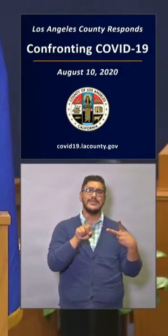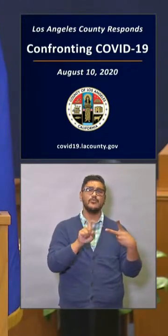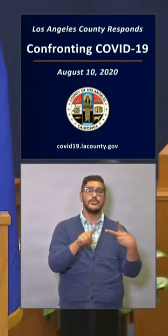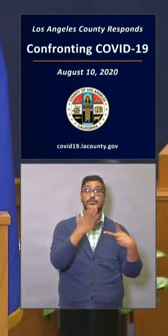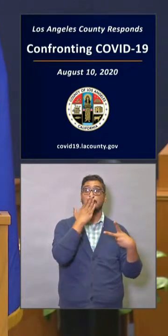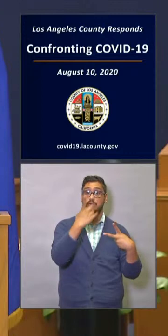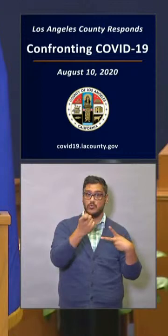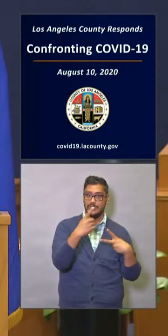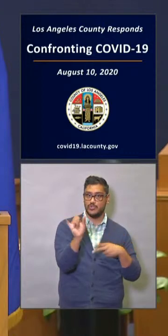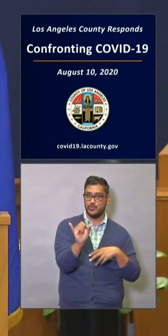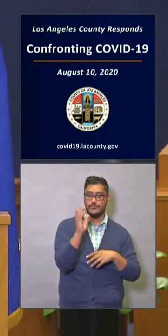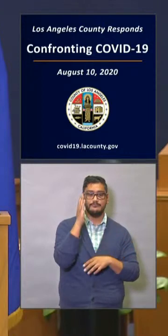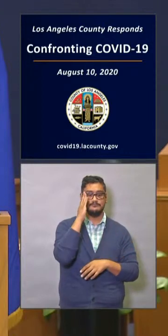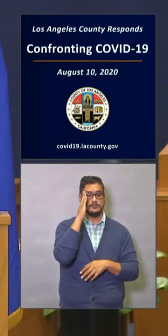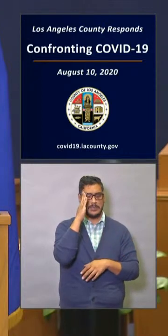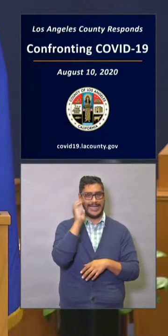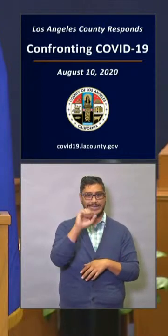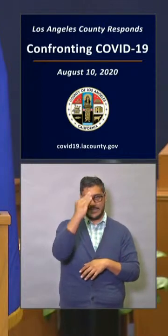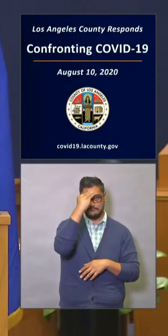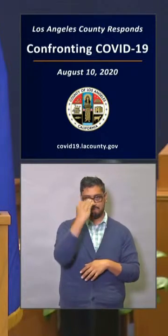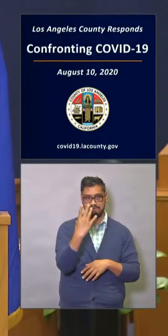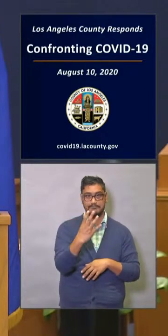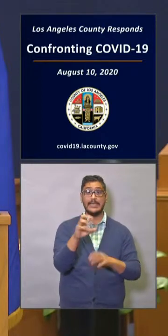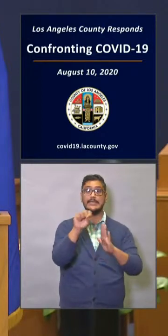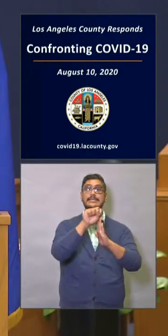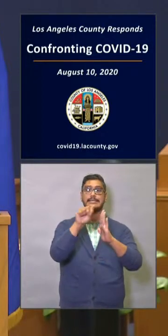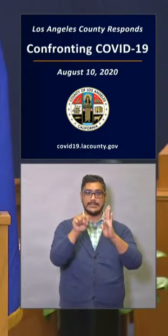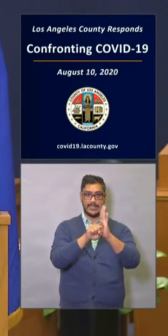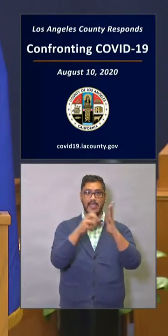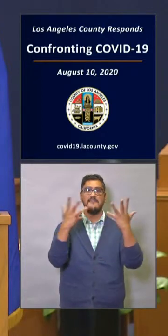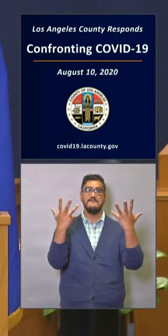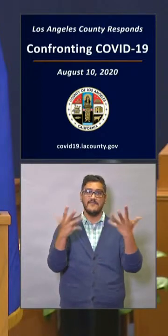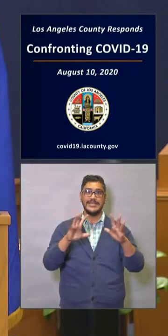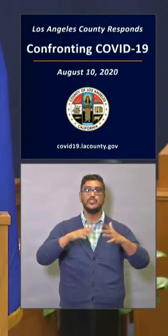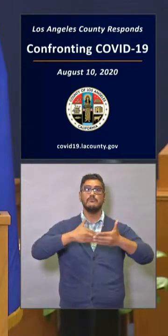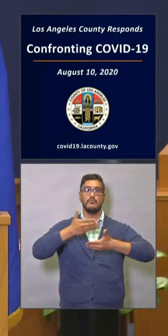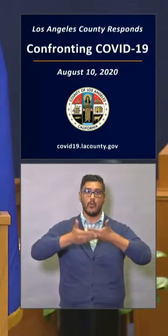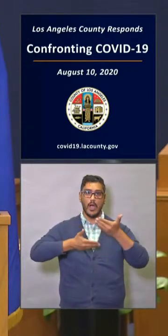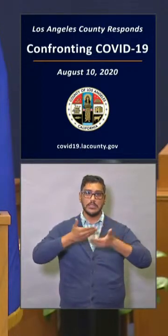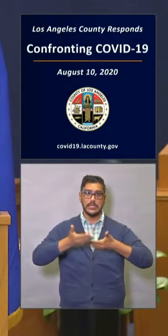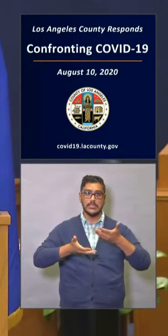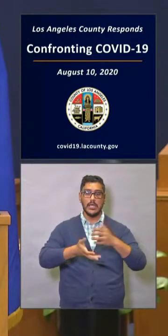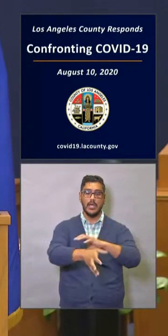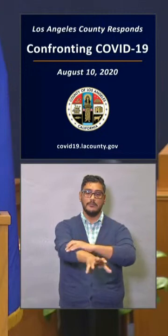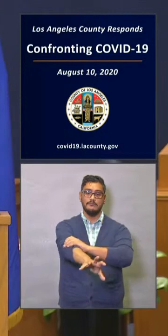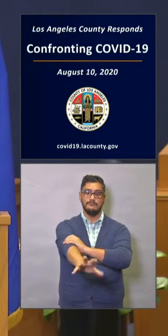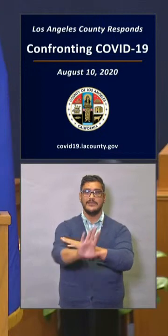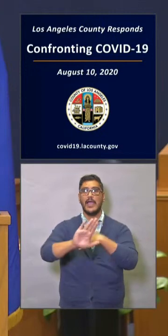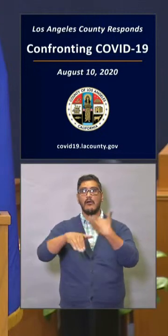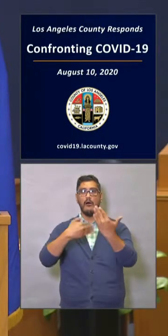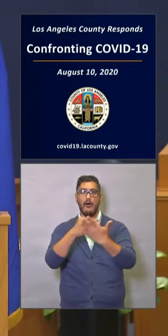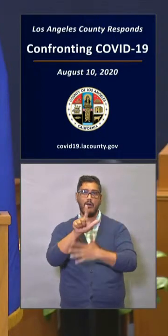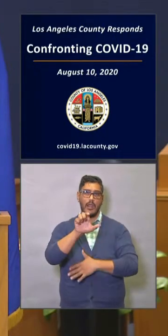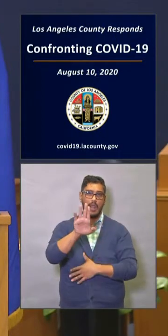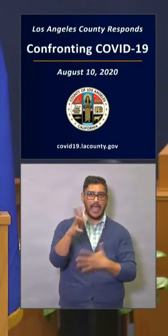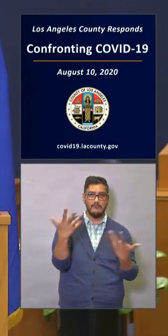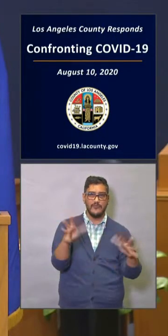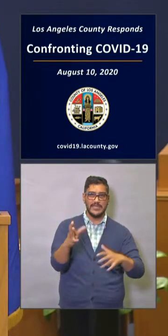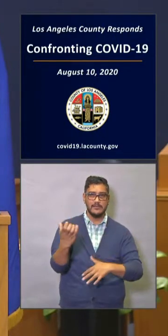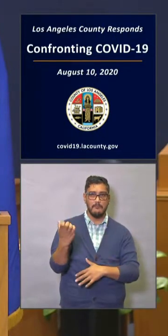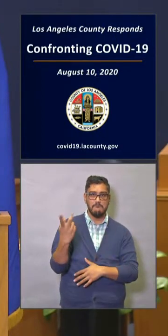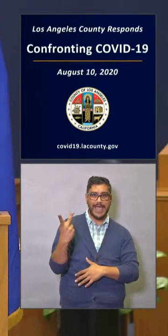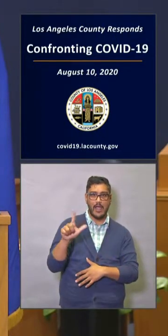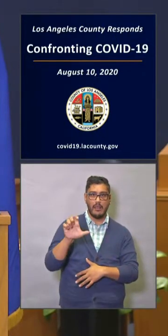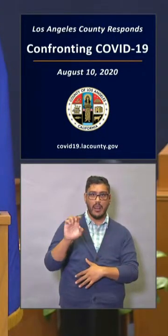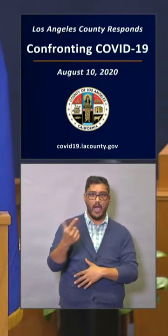good question, and I'm happy to give an update. The state did finish sort of processing all of the labs that are backlogged, but